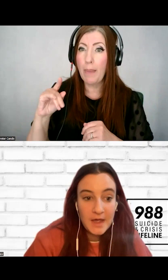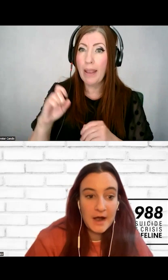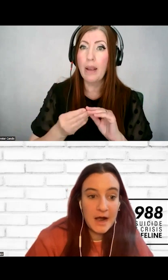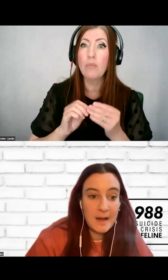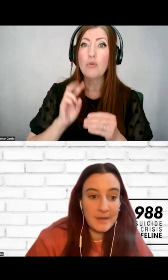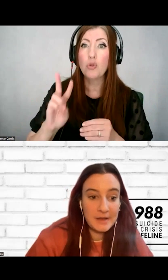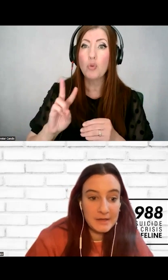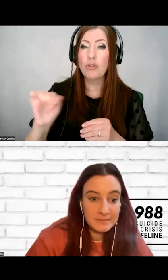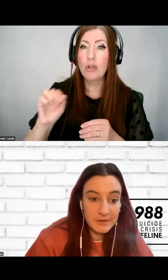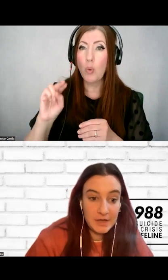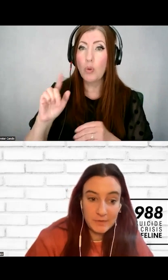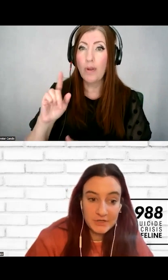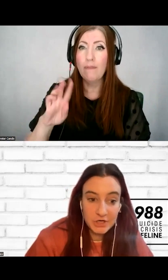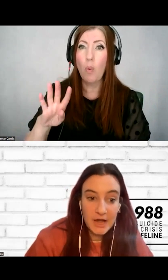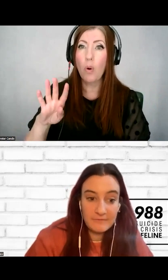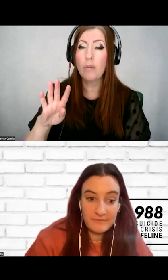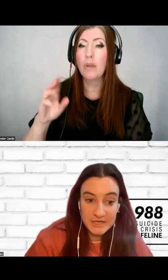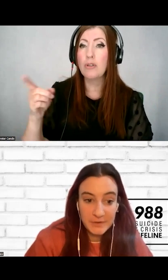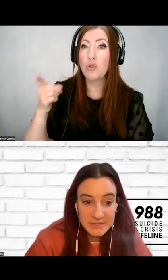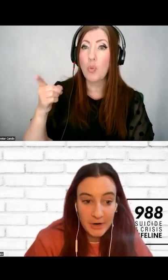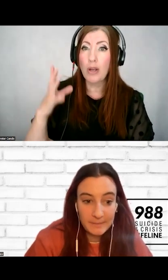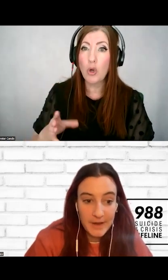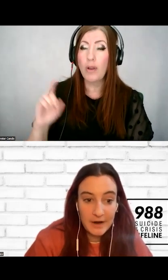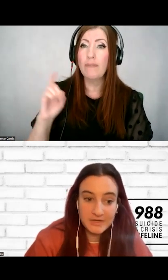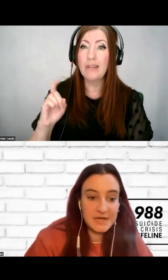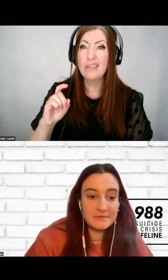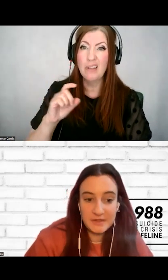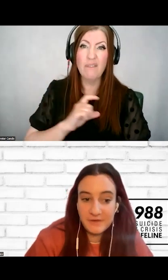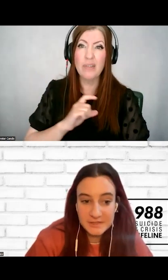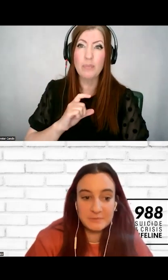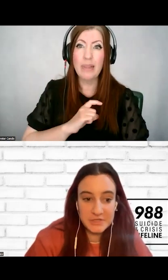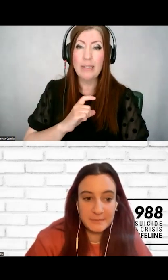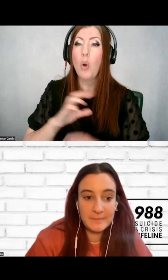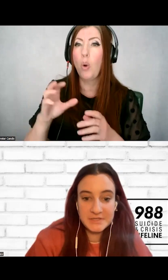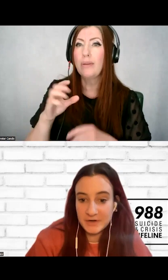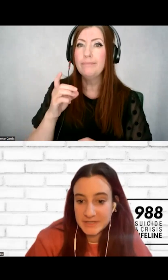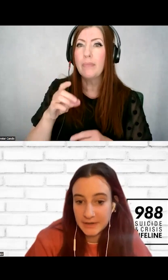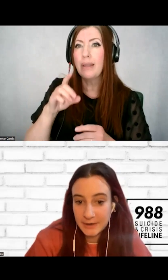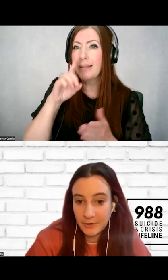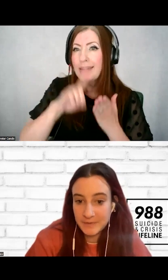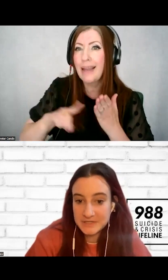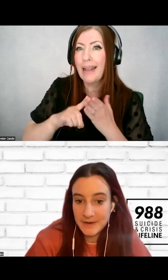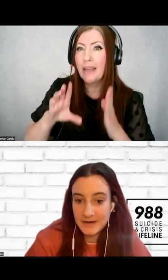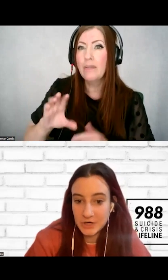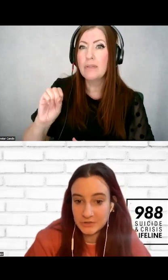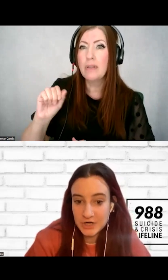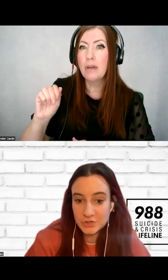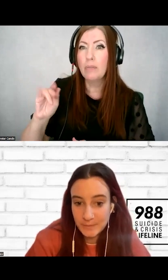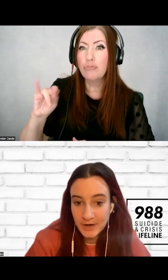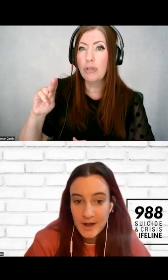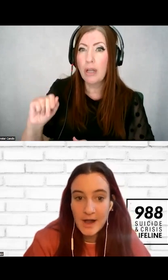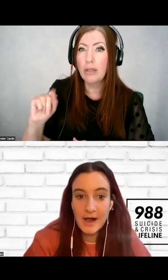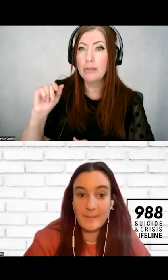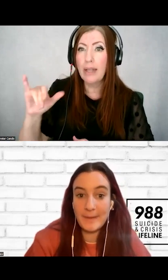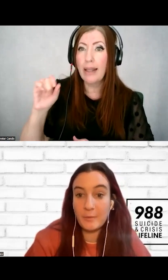24th. The director of the Phoenix Police Department, or detective within the Phoenix Police Department, Sabrina Taylor, will be debating Dr. Jen